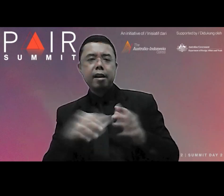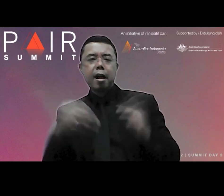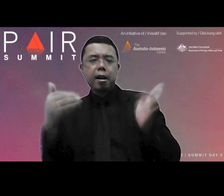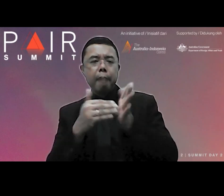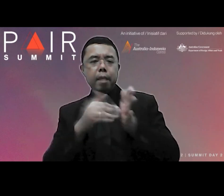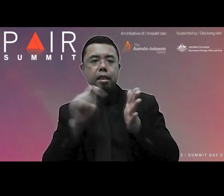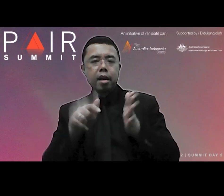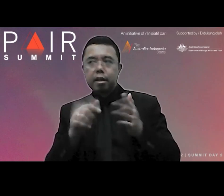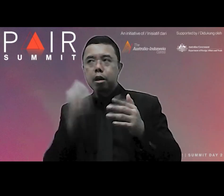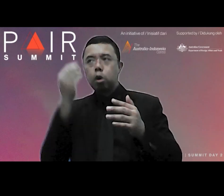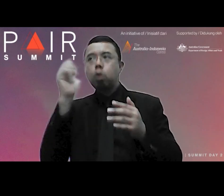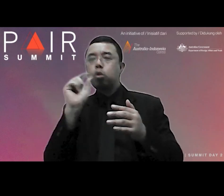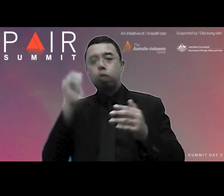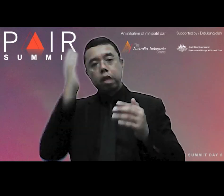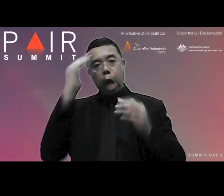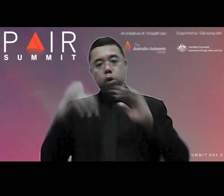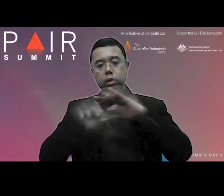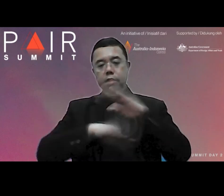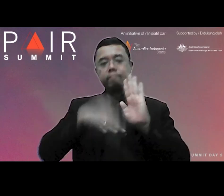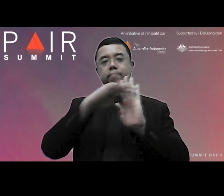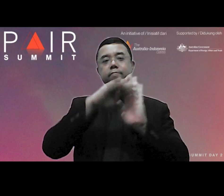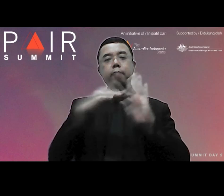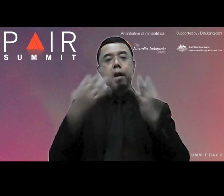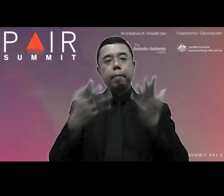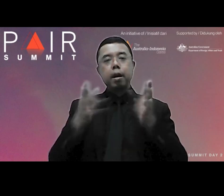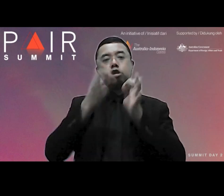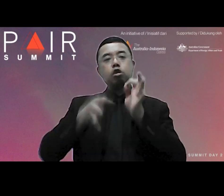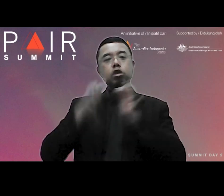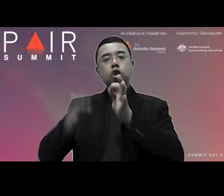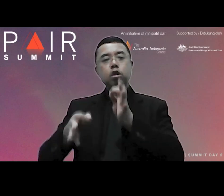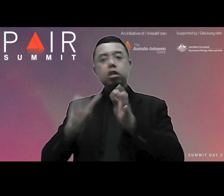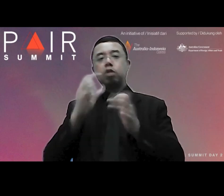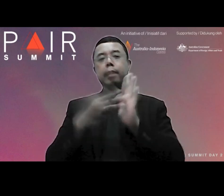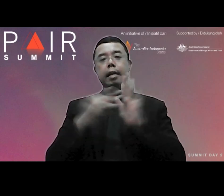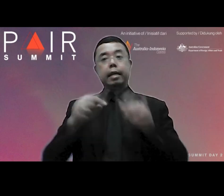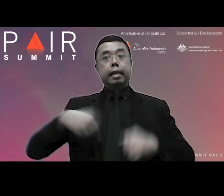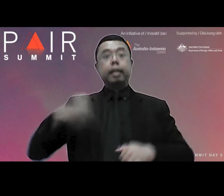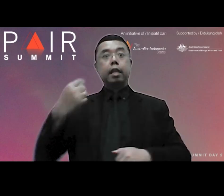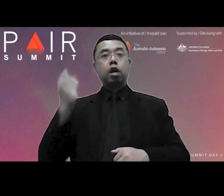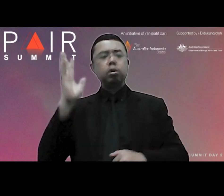practical solutions to those challenges. So we've heard from our researchers today,